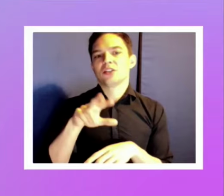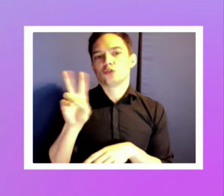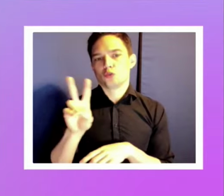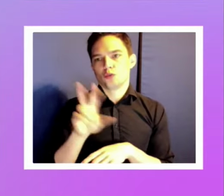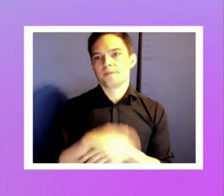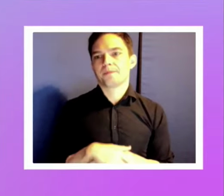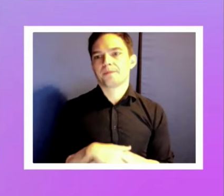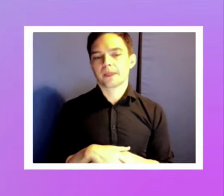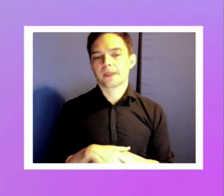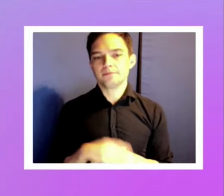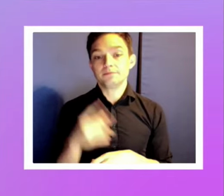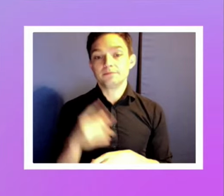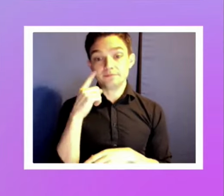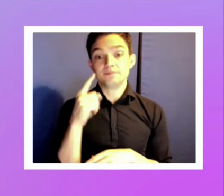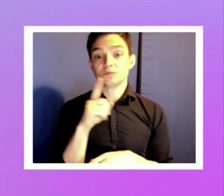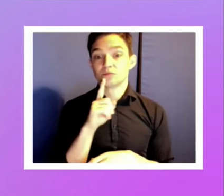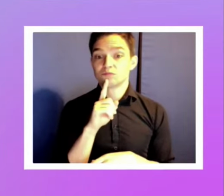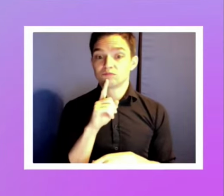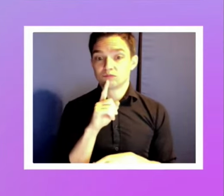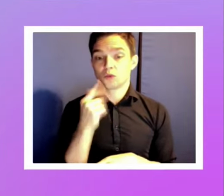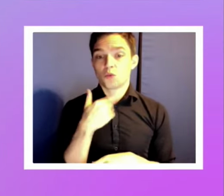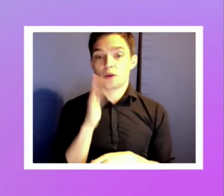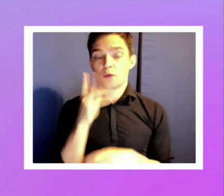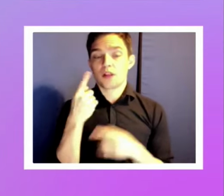I think we are going to get there with the